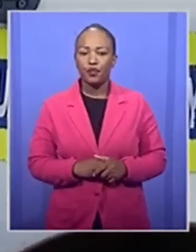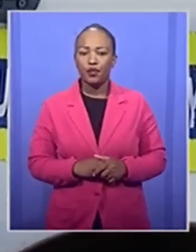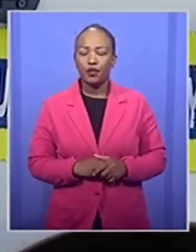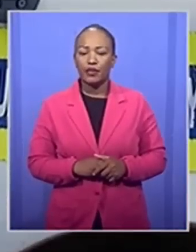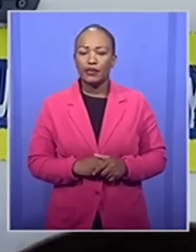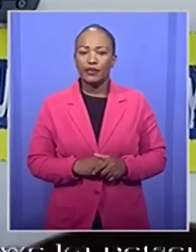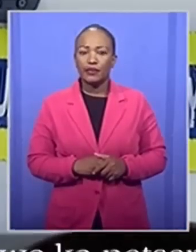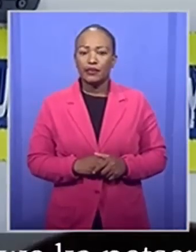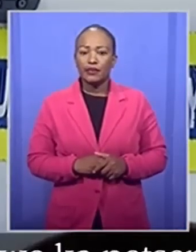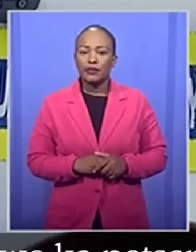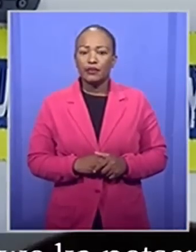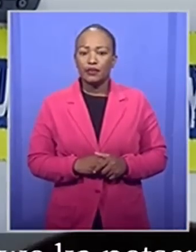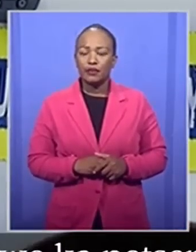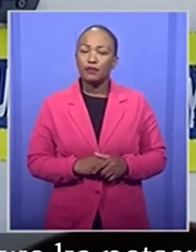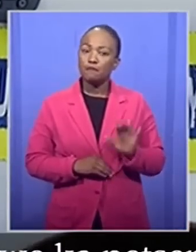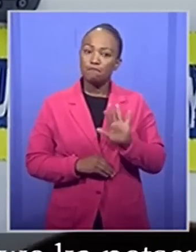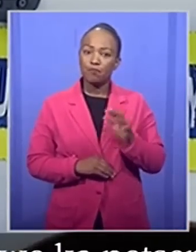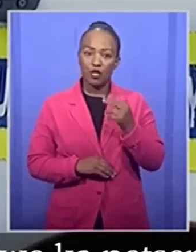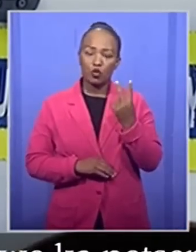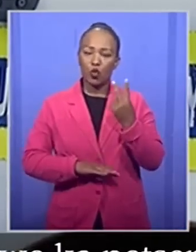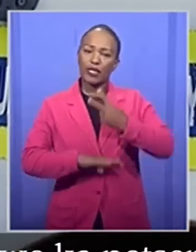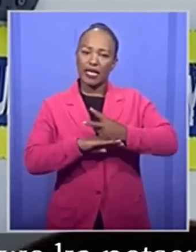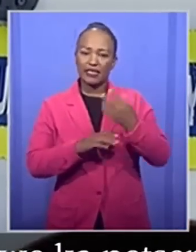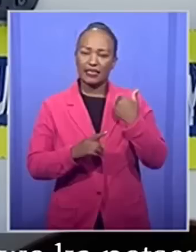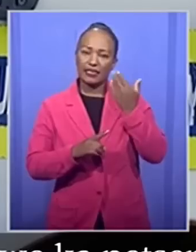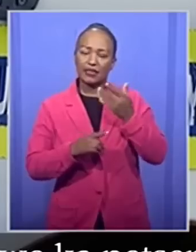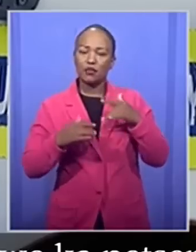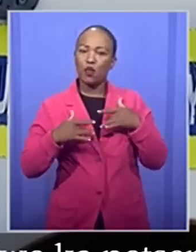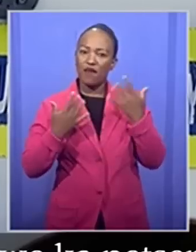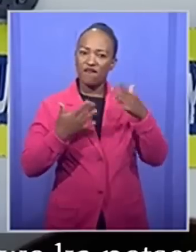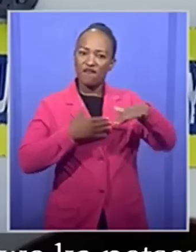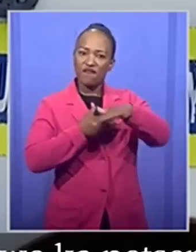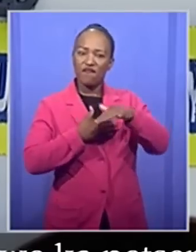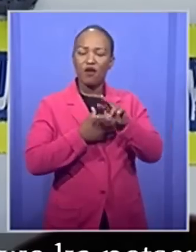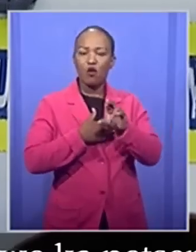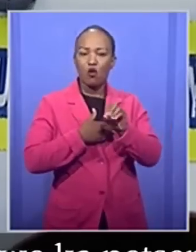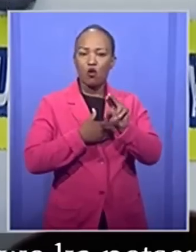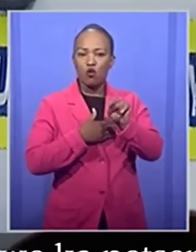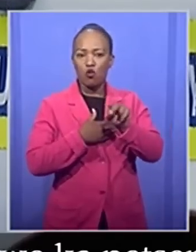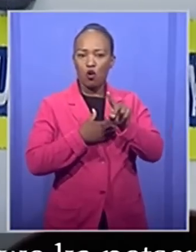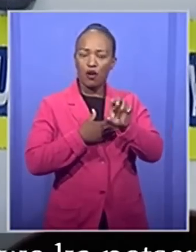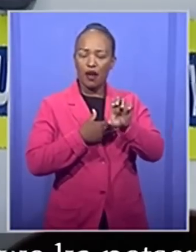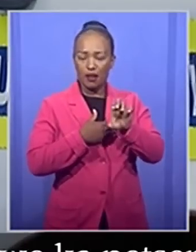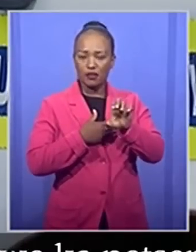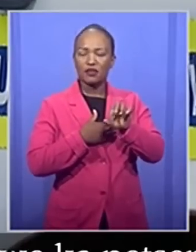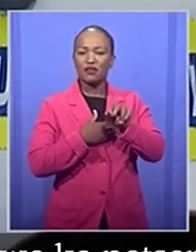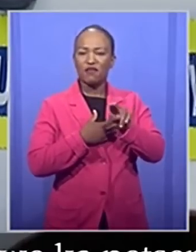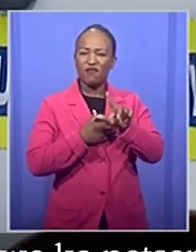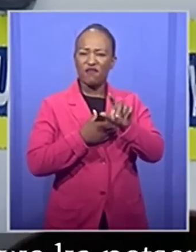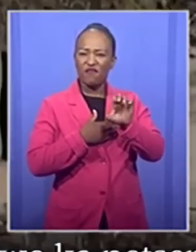that he went missing about 2 days ago. He stays in this area called Ronald's Vlei in Kimberley. The family actually saw